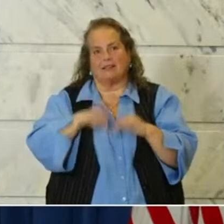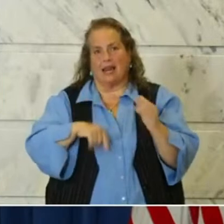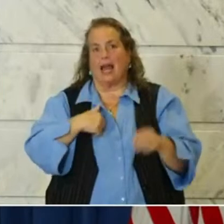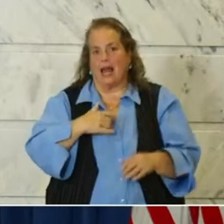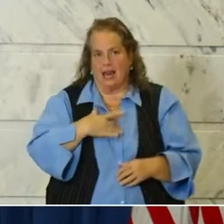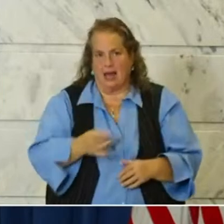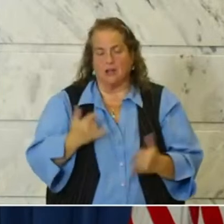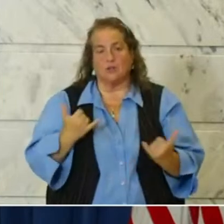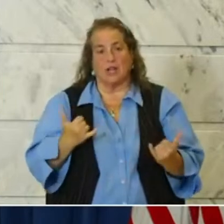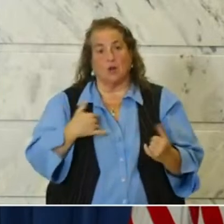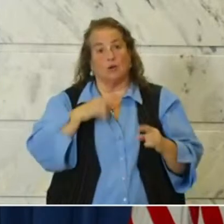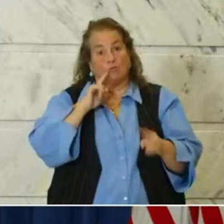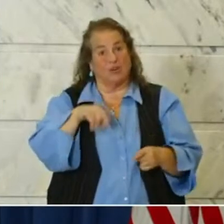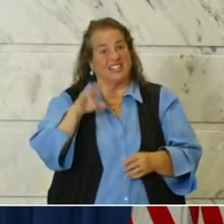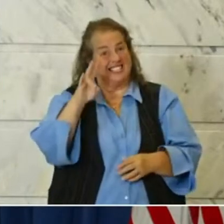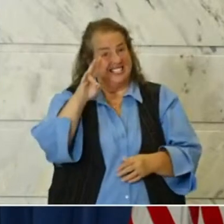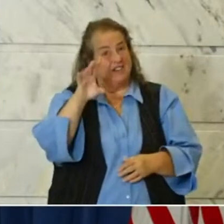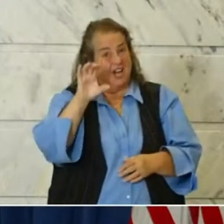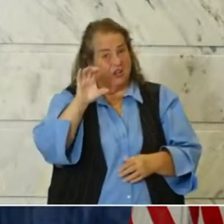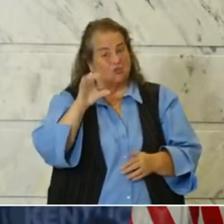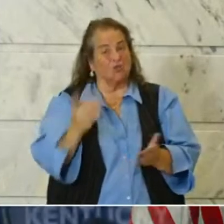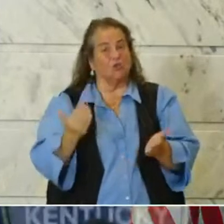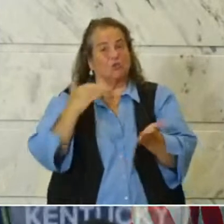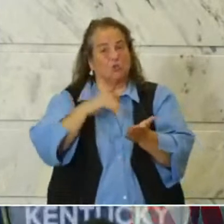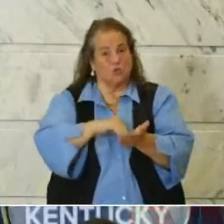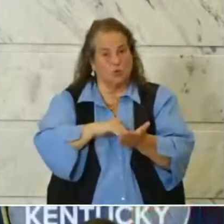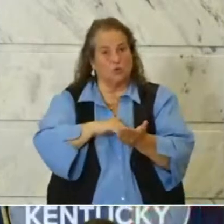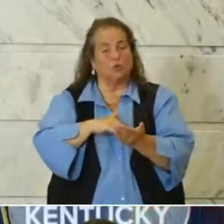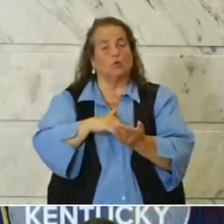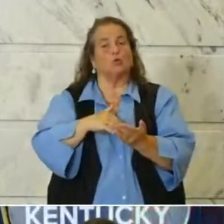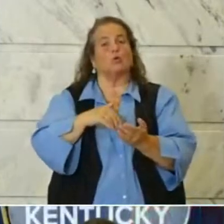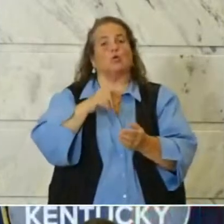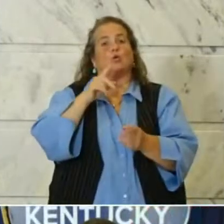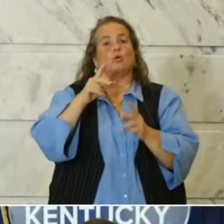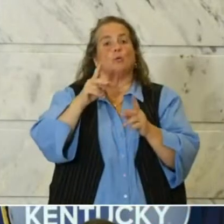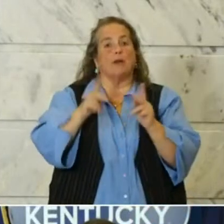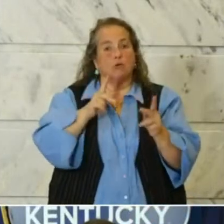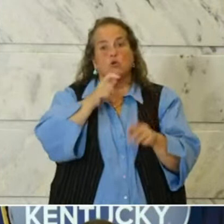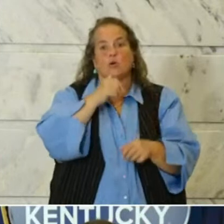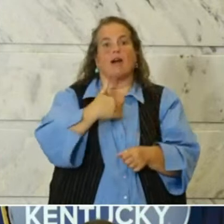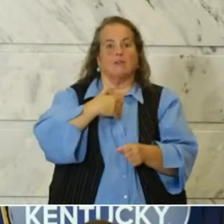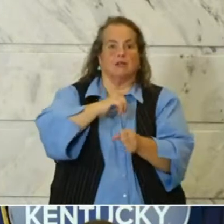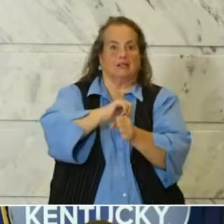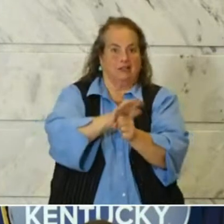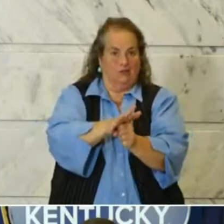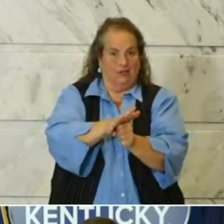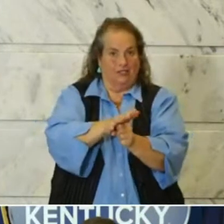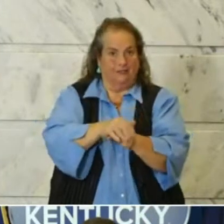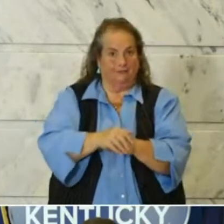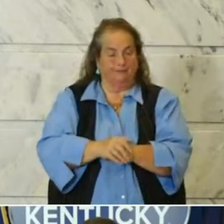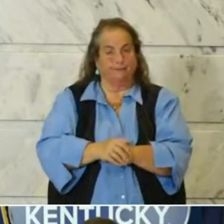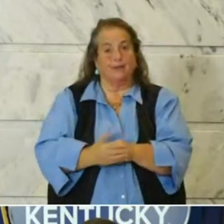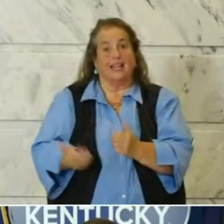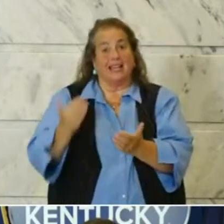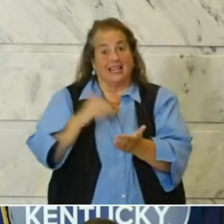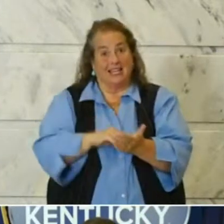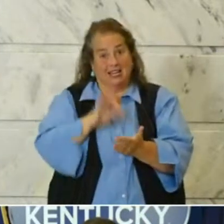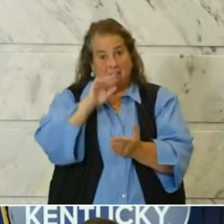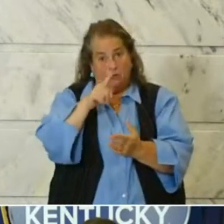reporting 700 new positive cases of COVID-19. Again, though, if you